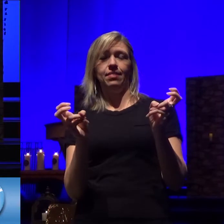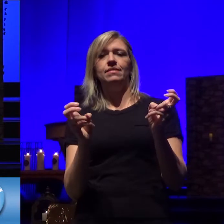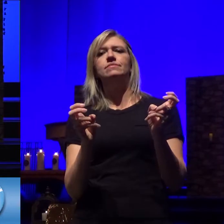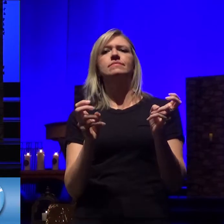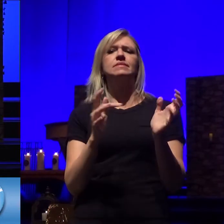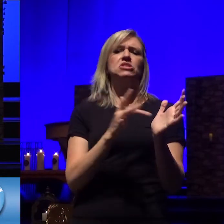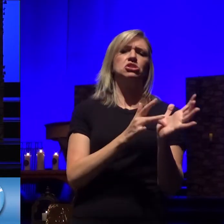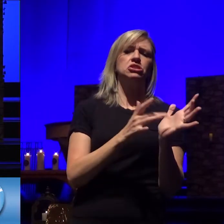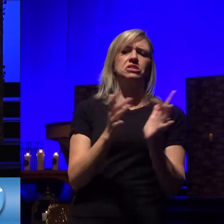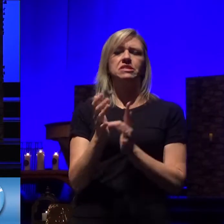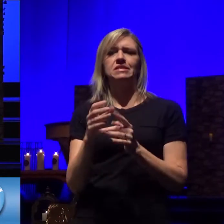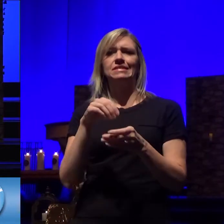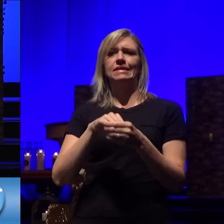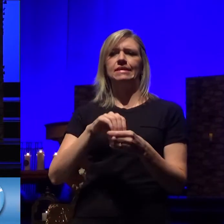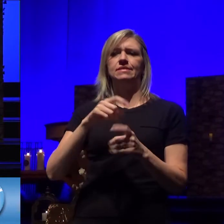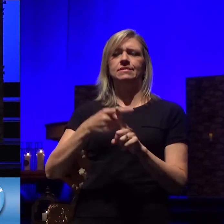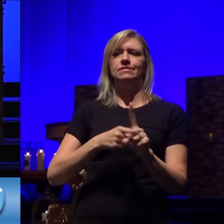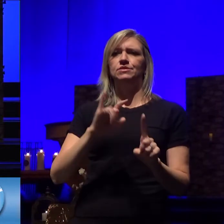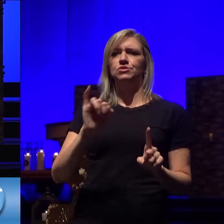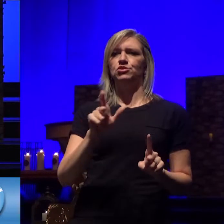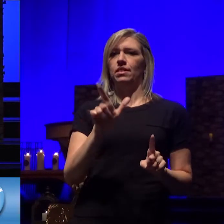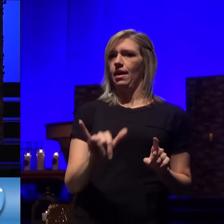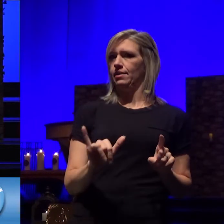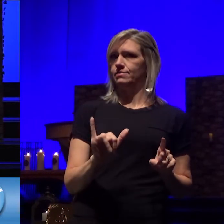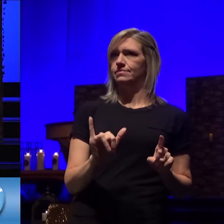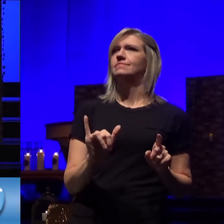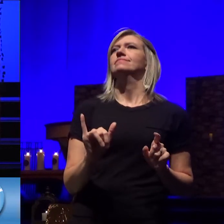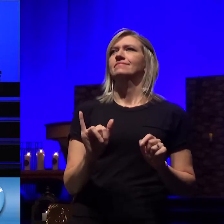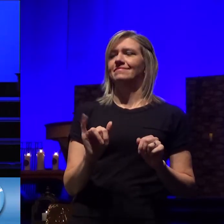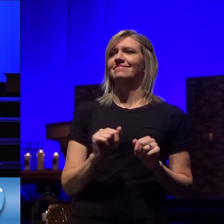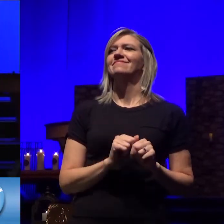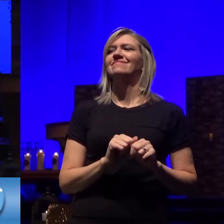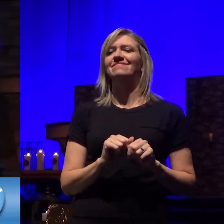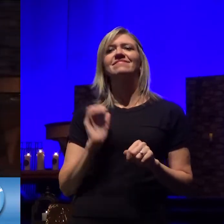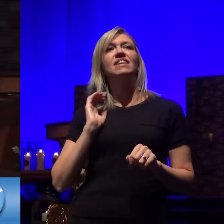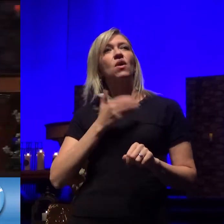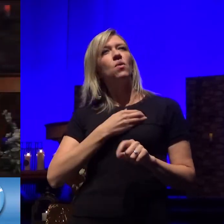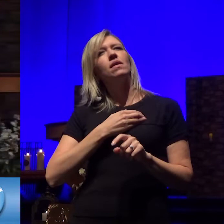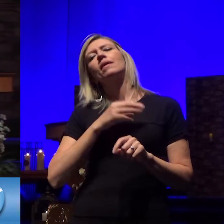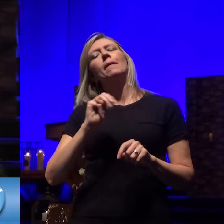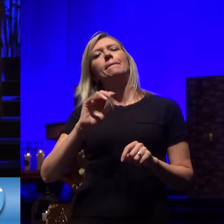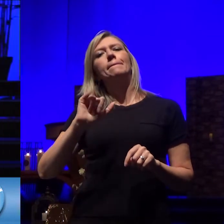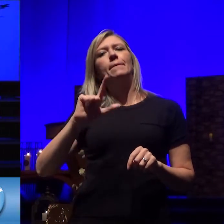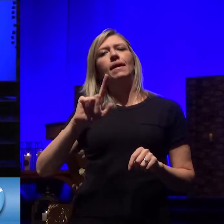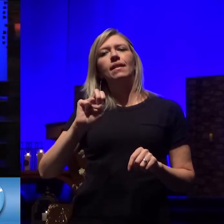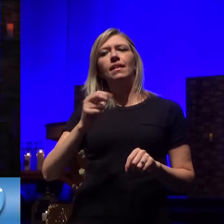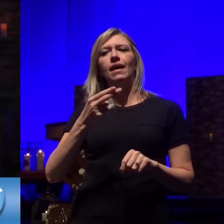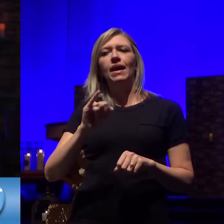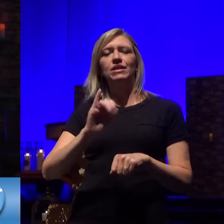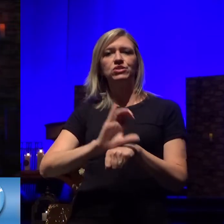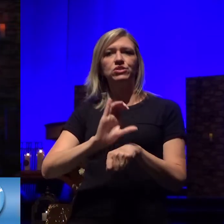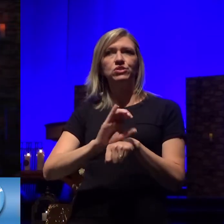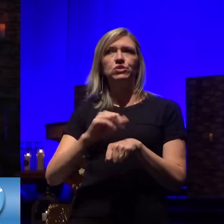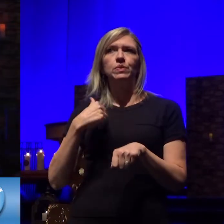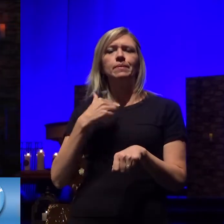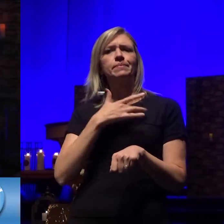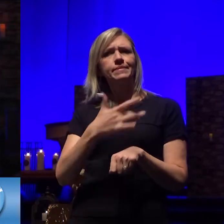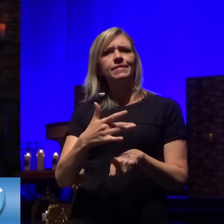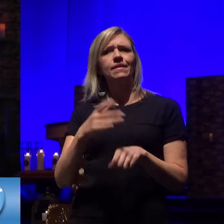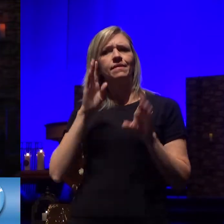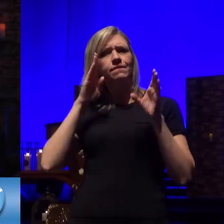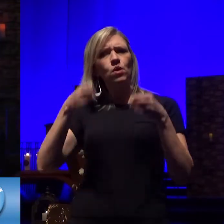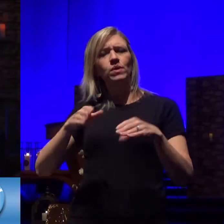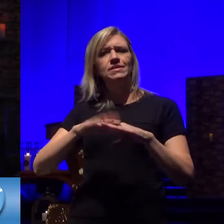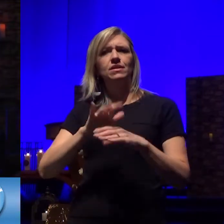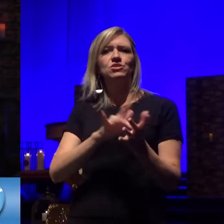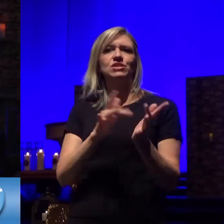of Jesus in July. Because in our Mile High Church, we often like to focus